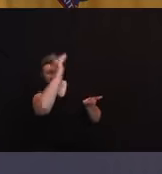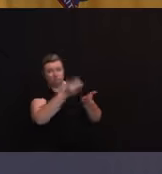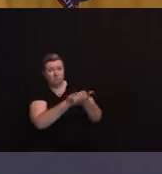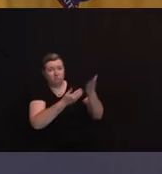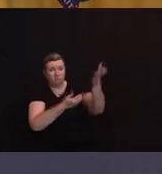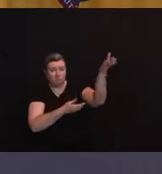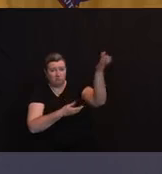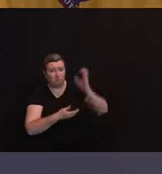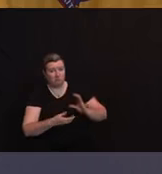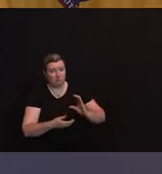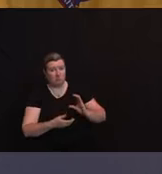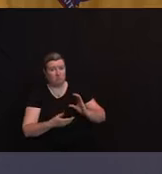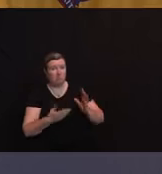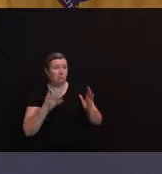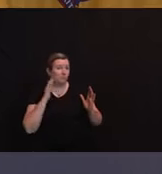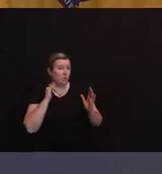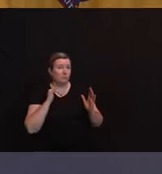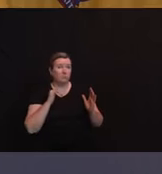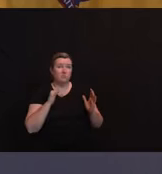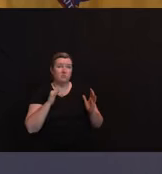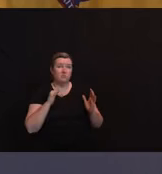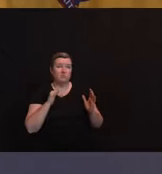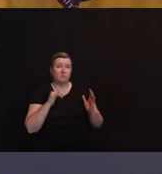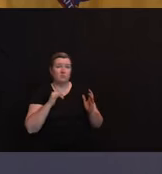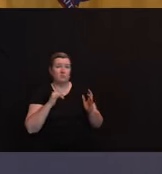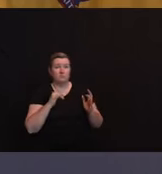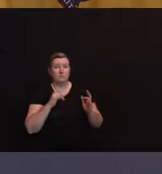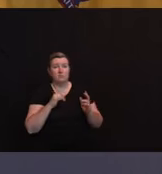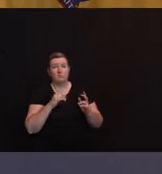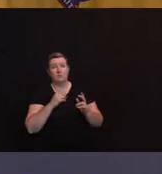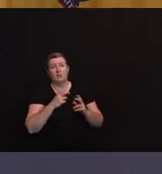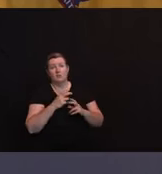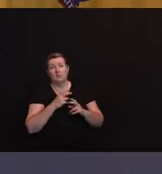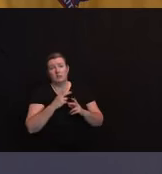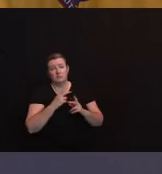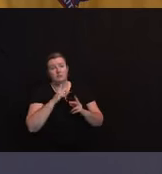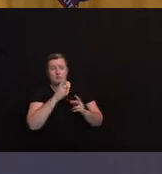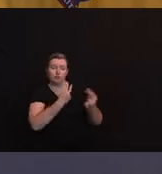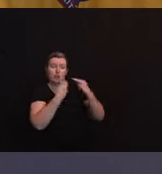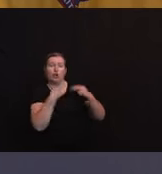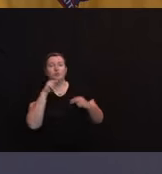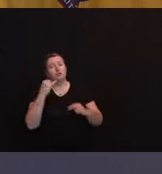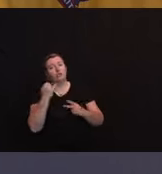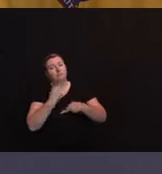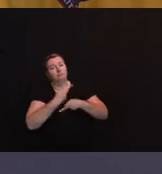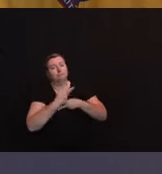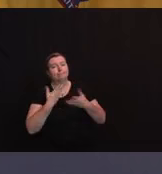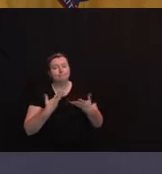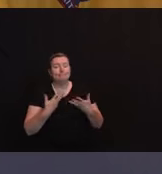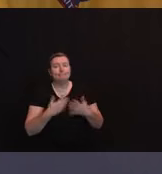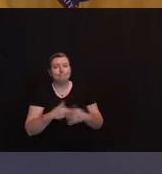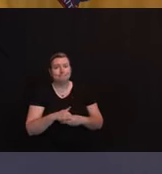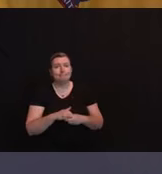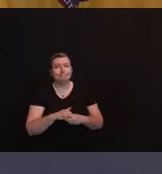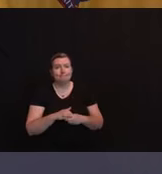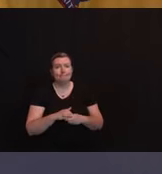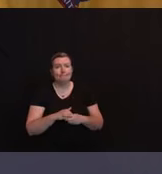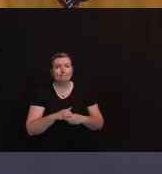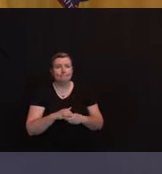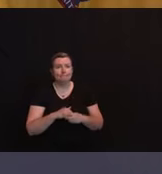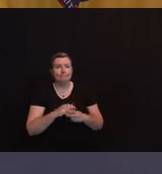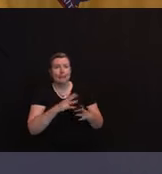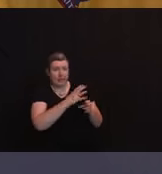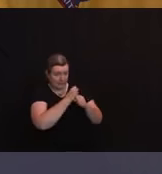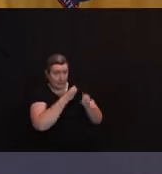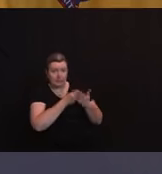that is treated properly and as we should be. And I'll believe it when I see it. And even if we do get it, I